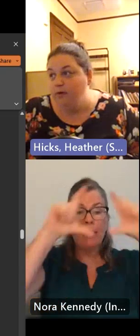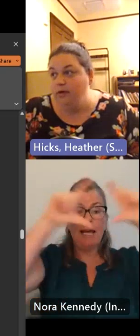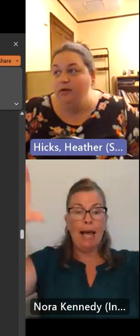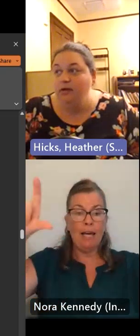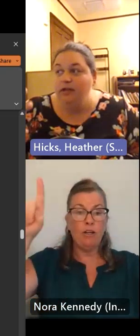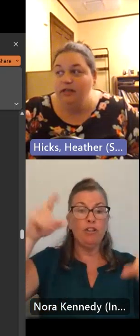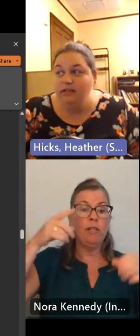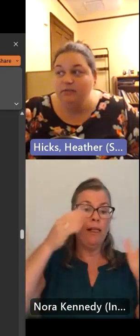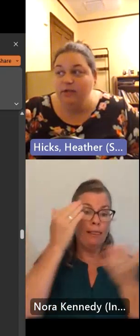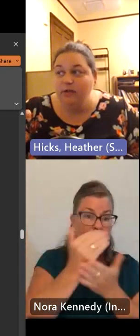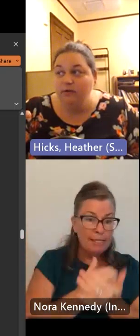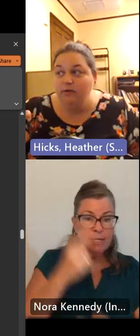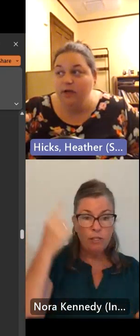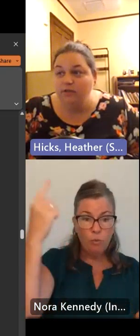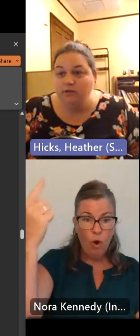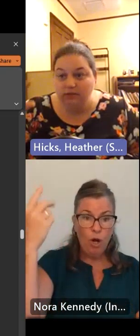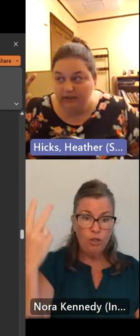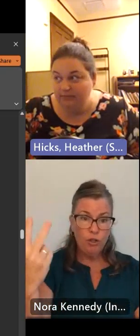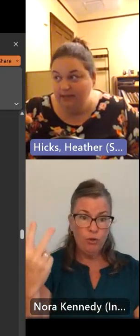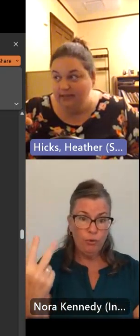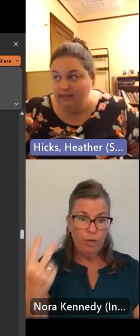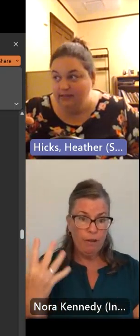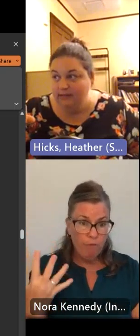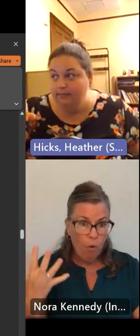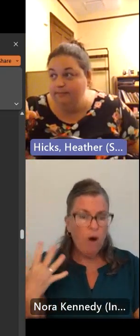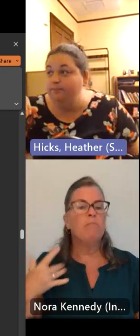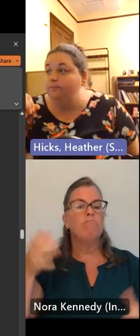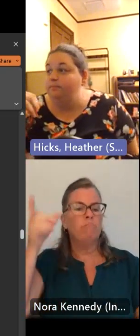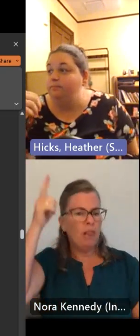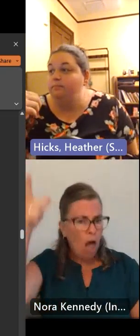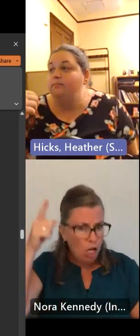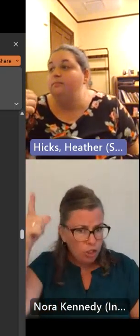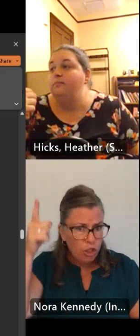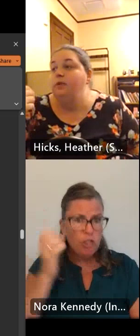3, 4. Is the reading order logical? Doesn't make sense.